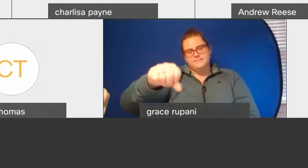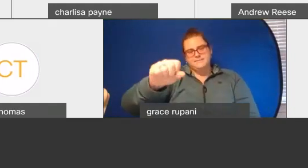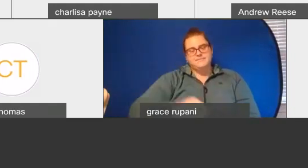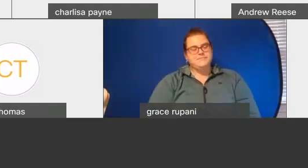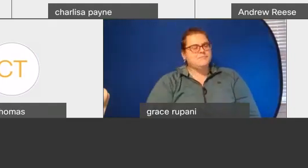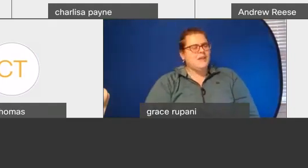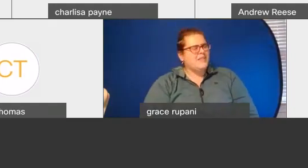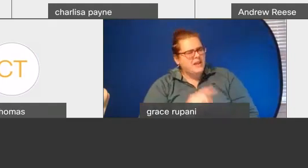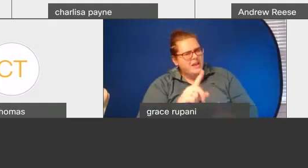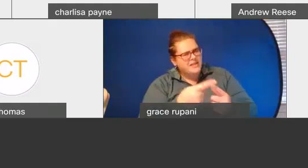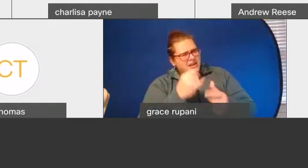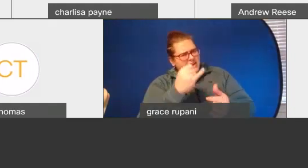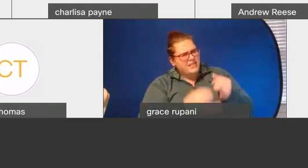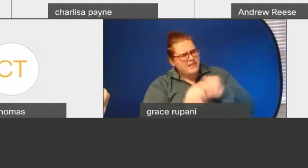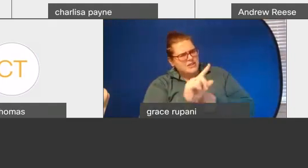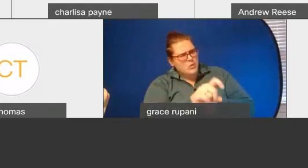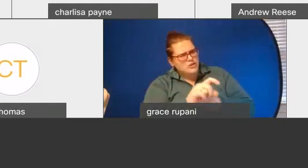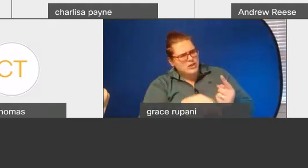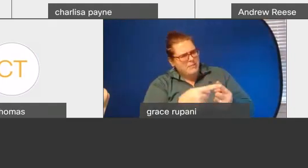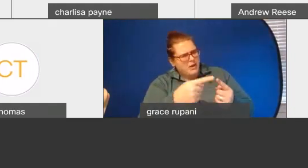last question does about eye protection?